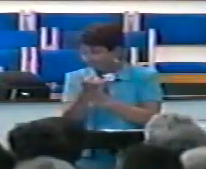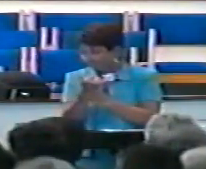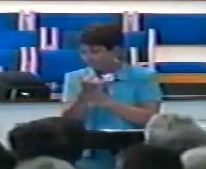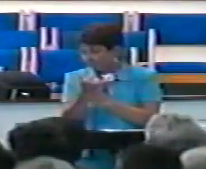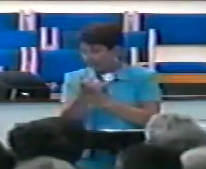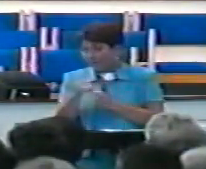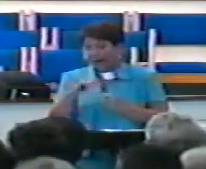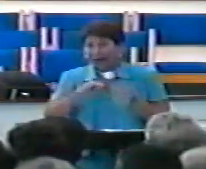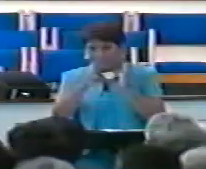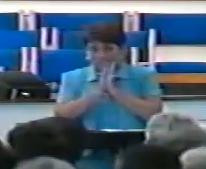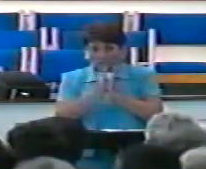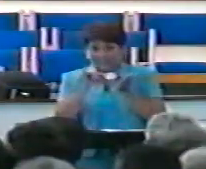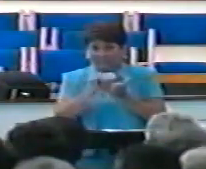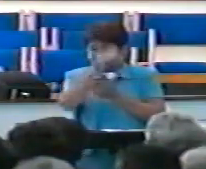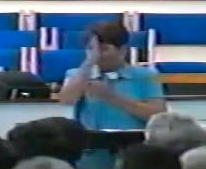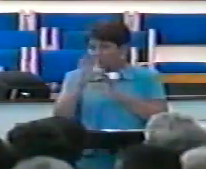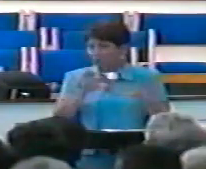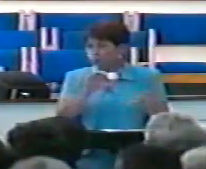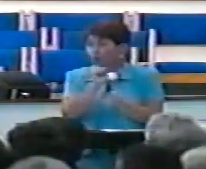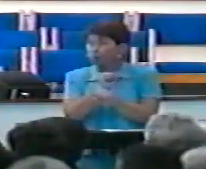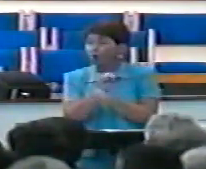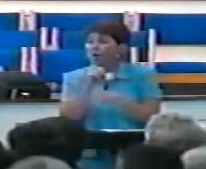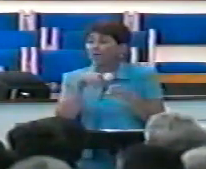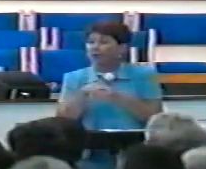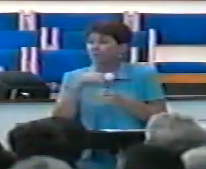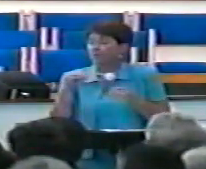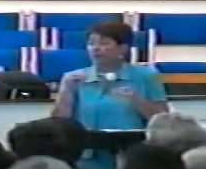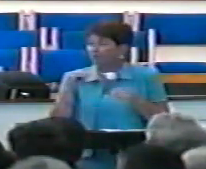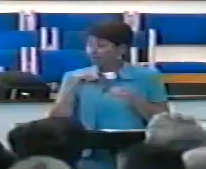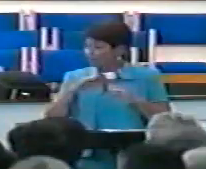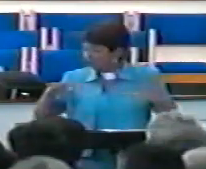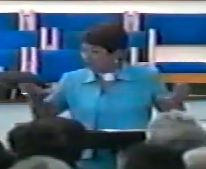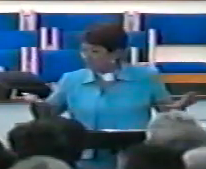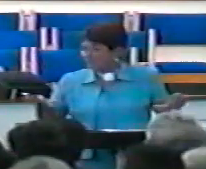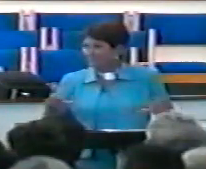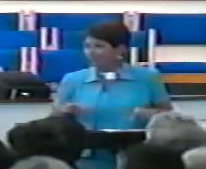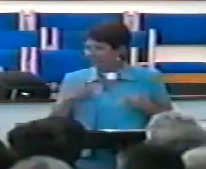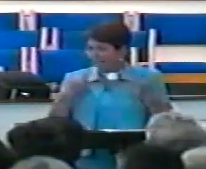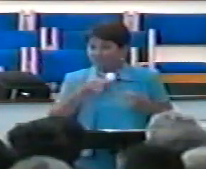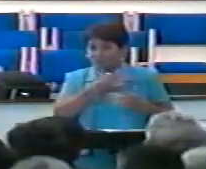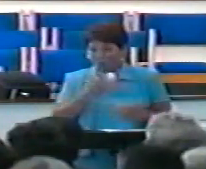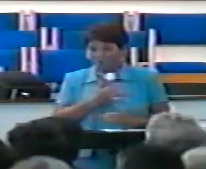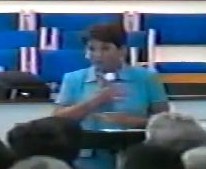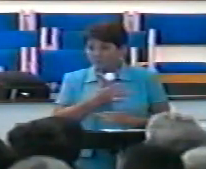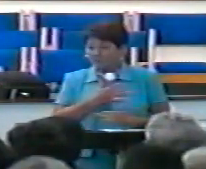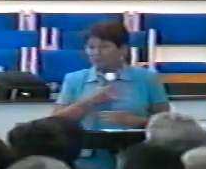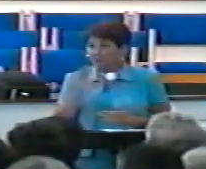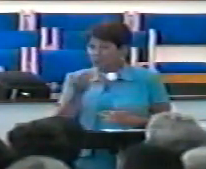hearts and they will do something good for the cause of Christ.